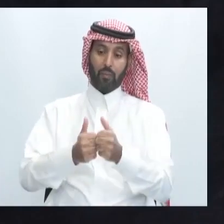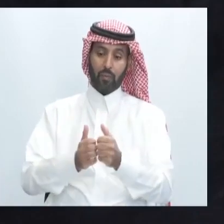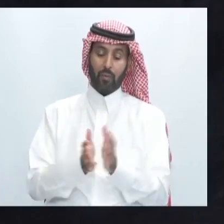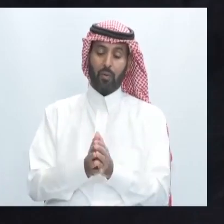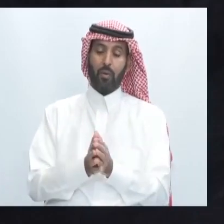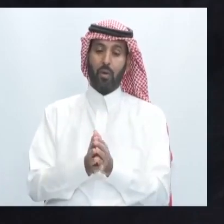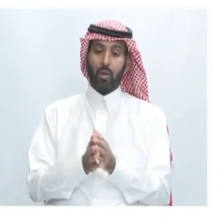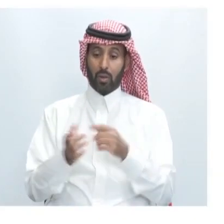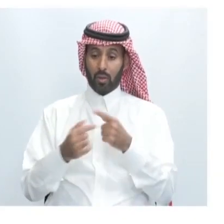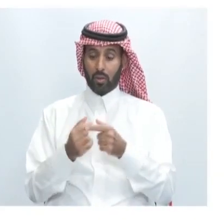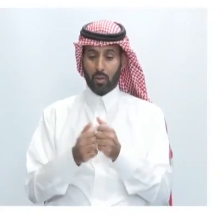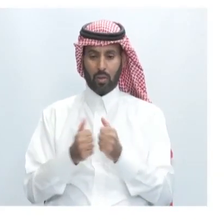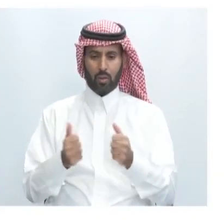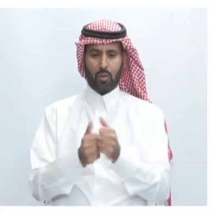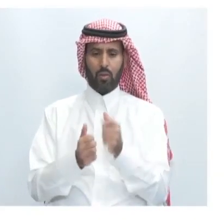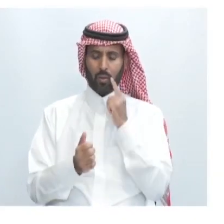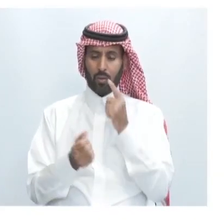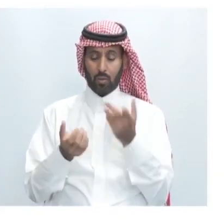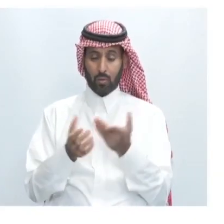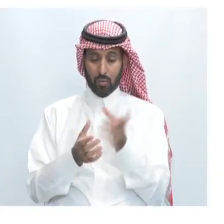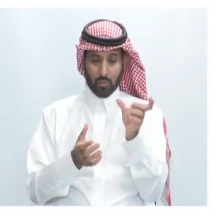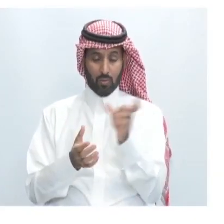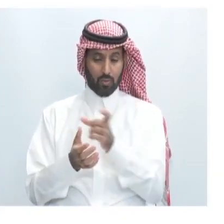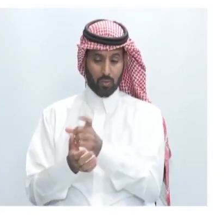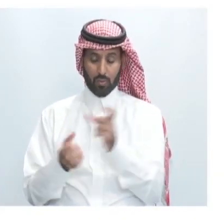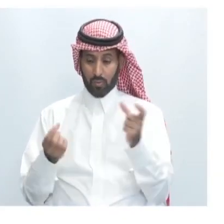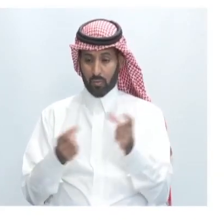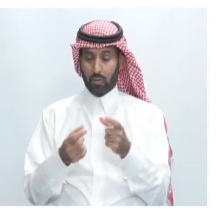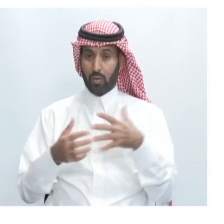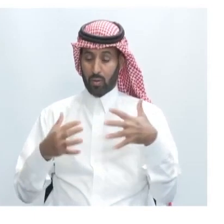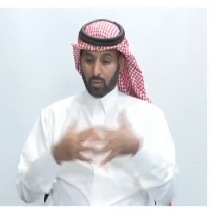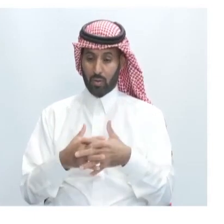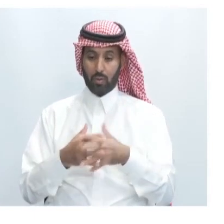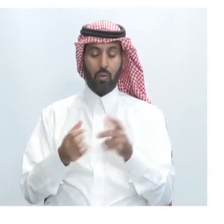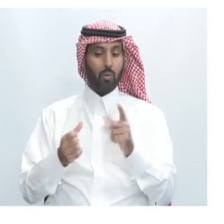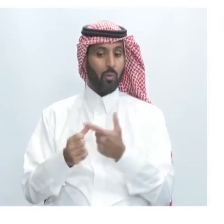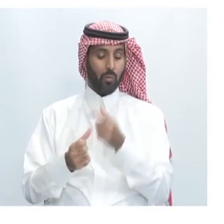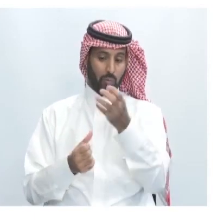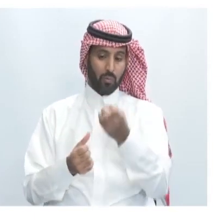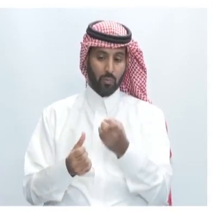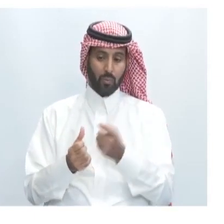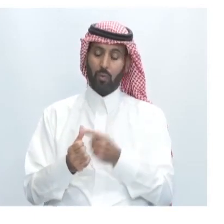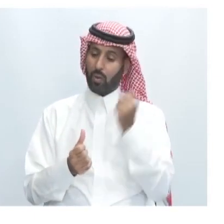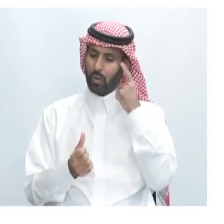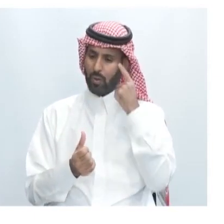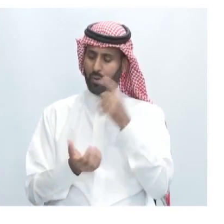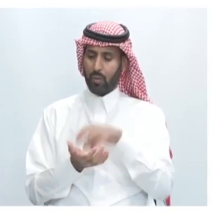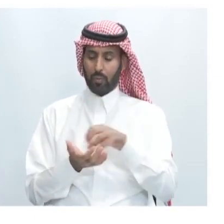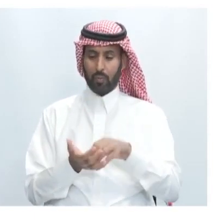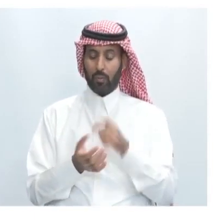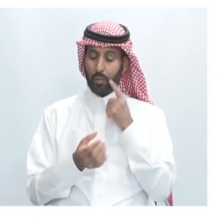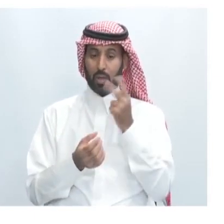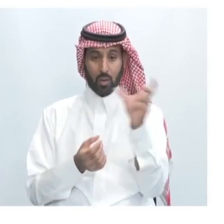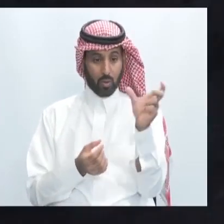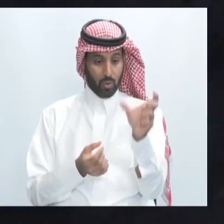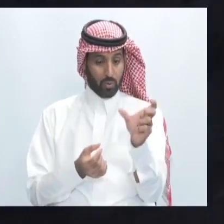Often occur in families. Words are related to each other because they come from a common root. So each